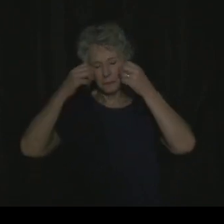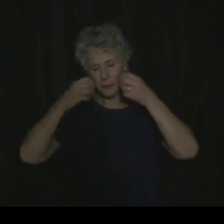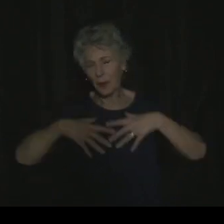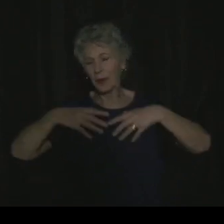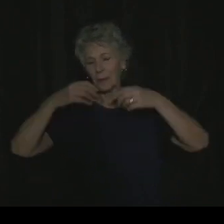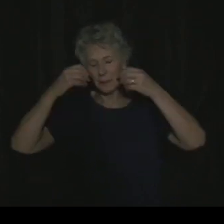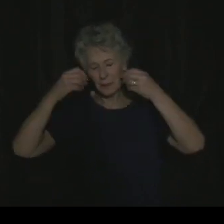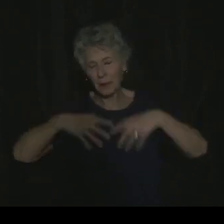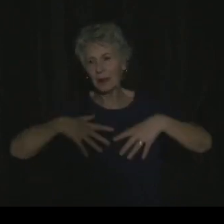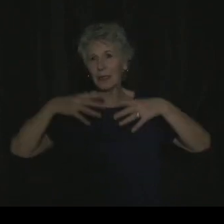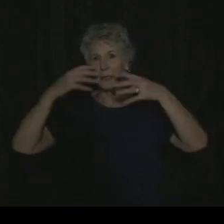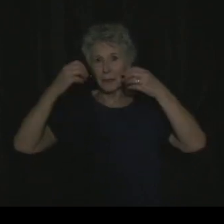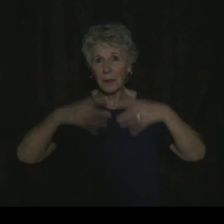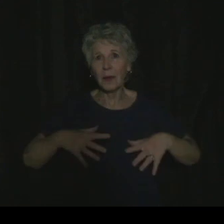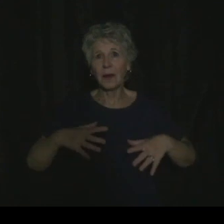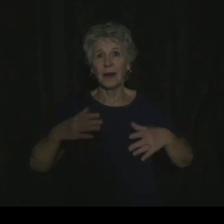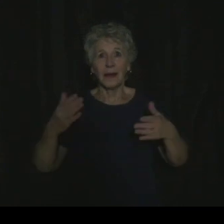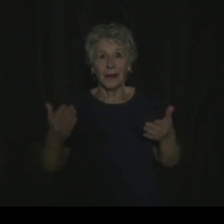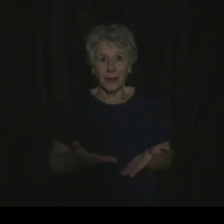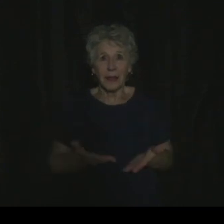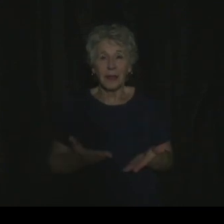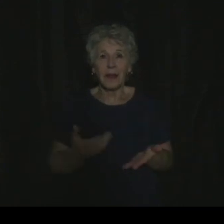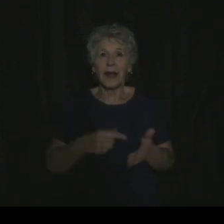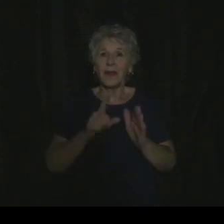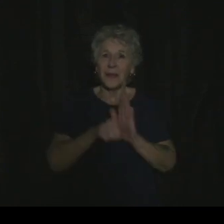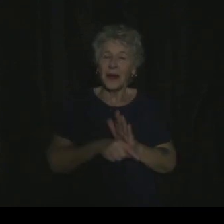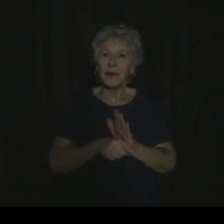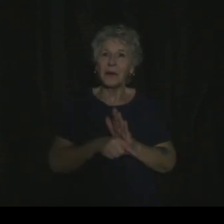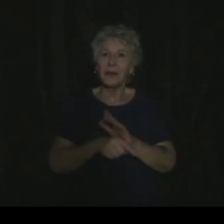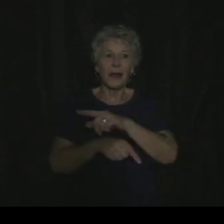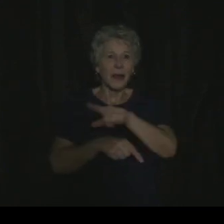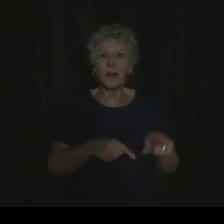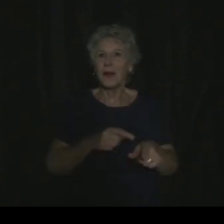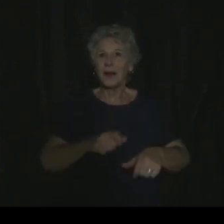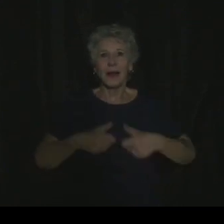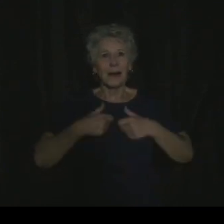their eyes. Because at that moment, their life was changed also.